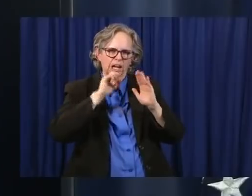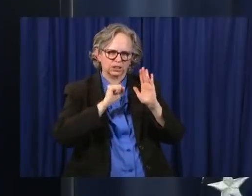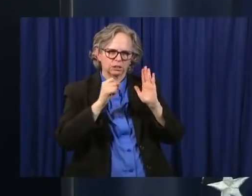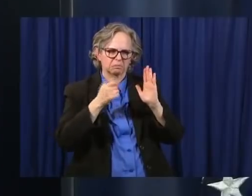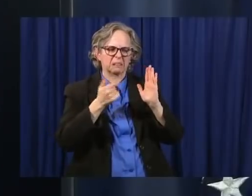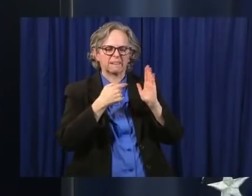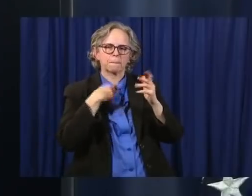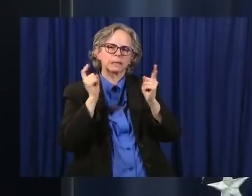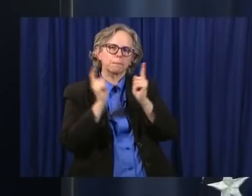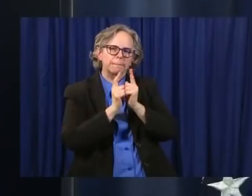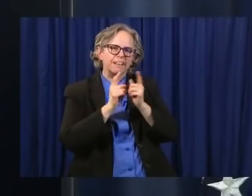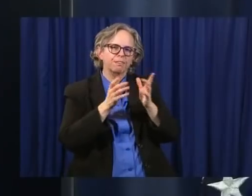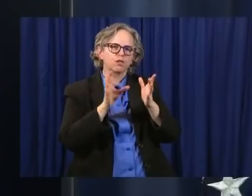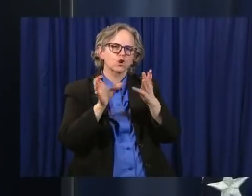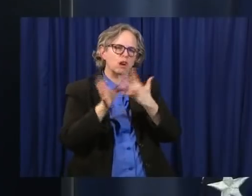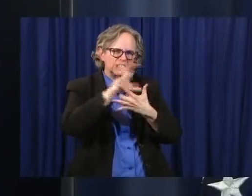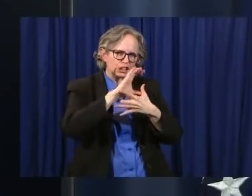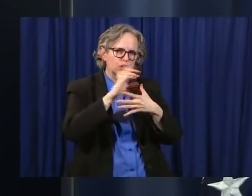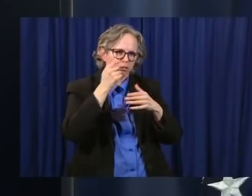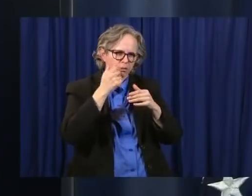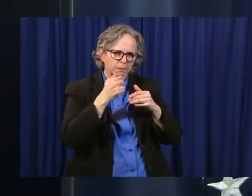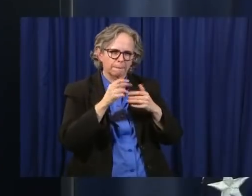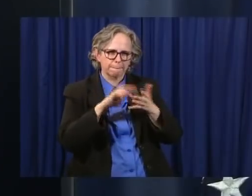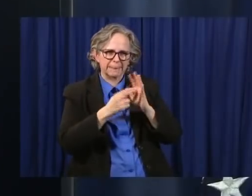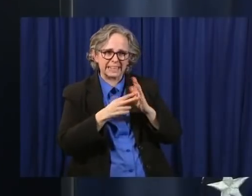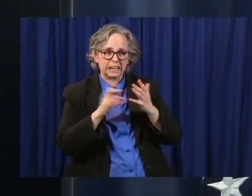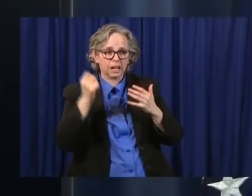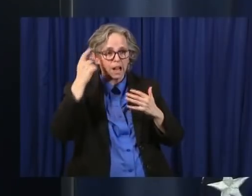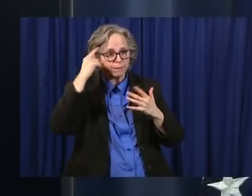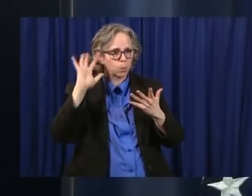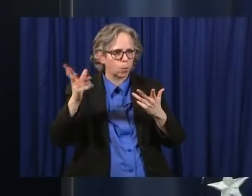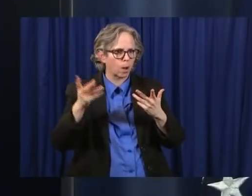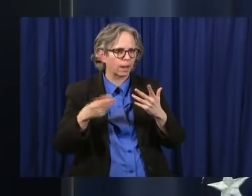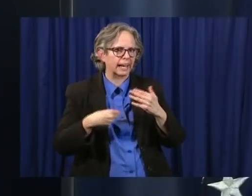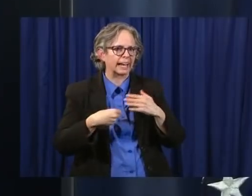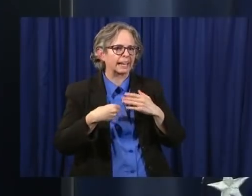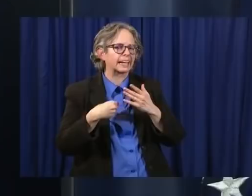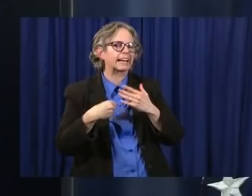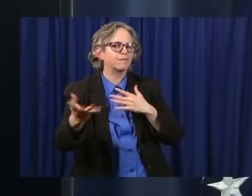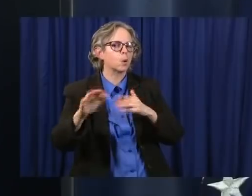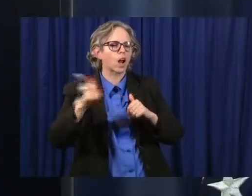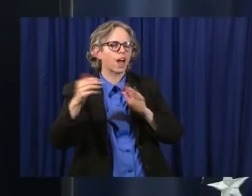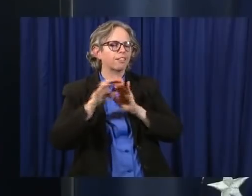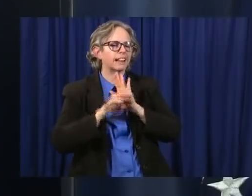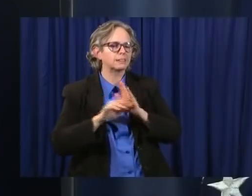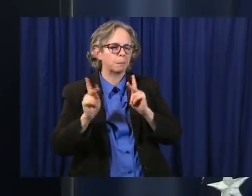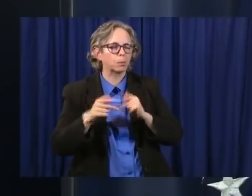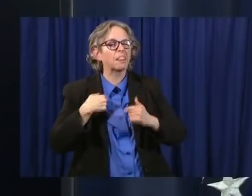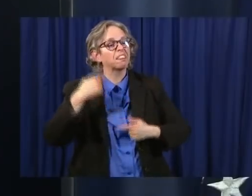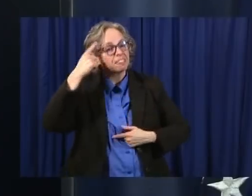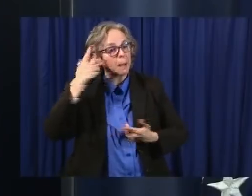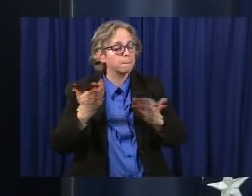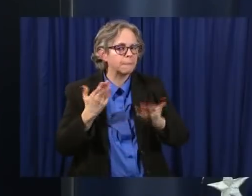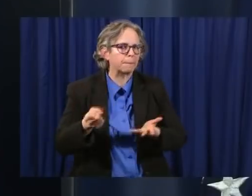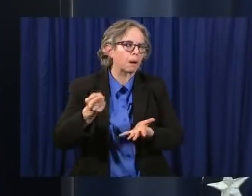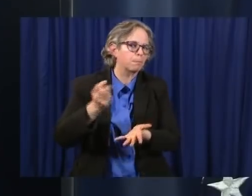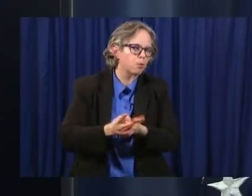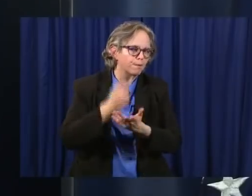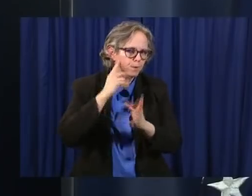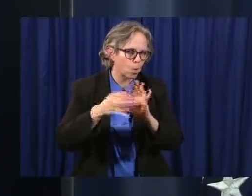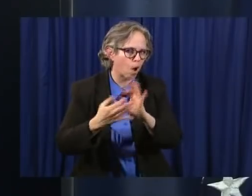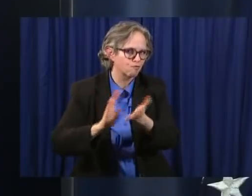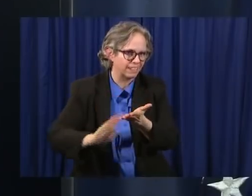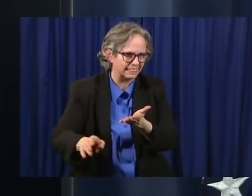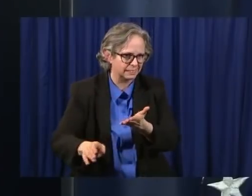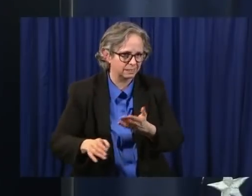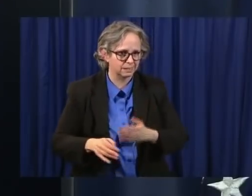getting presented with another list of people that we think would be good vets to leave. Now, naturally, we're trying to do all this in a way that doesn't